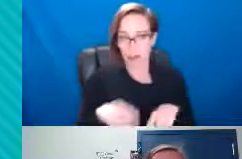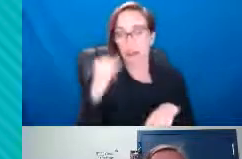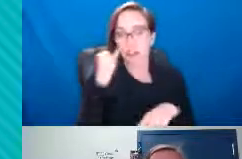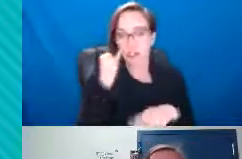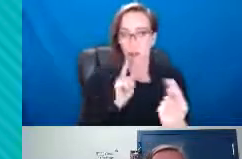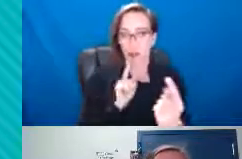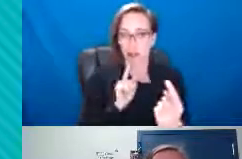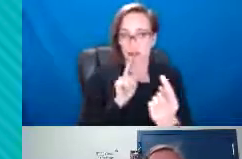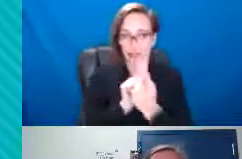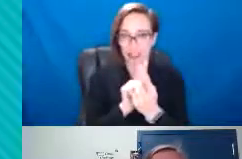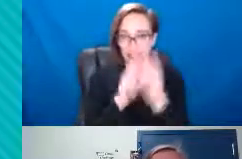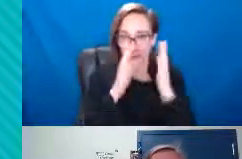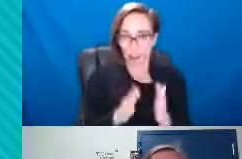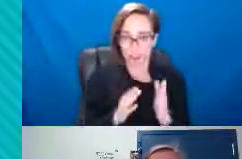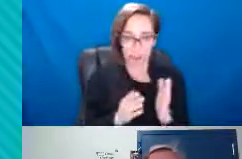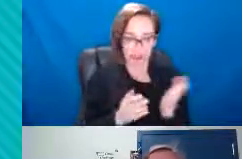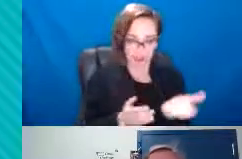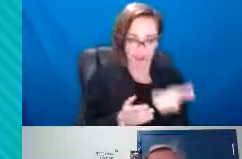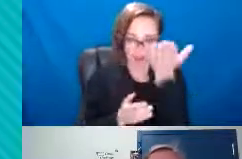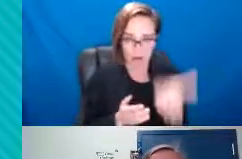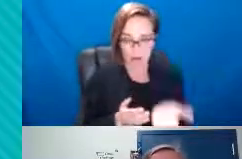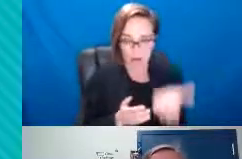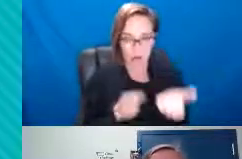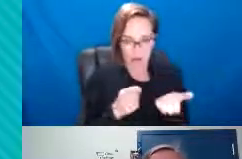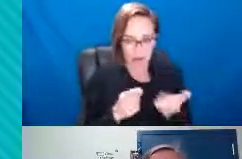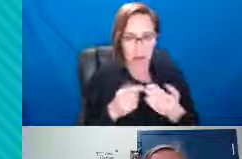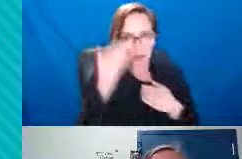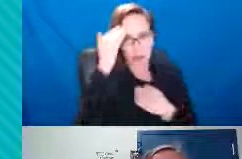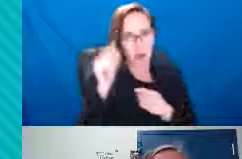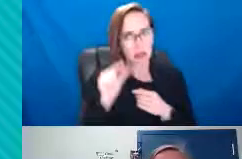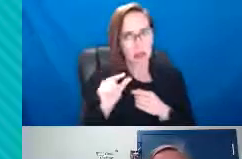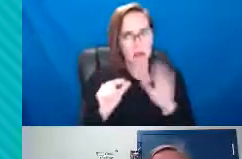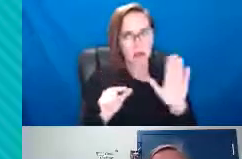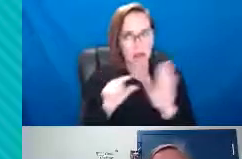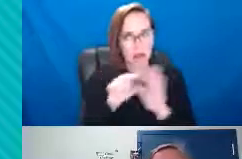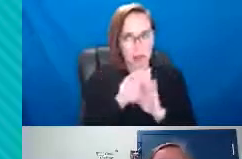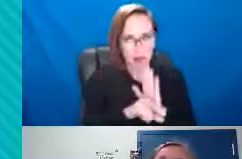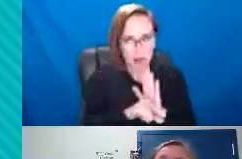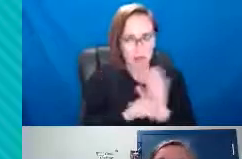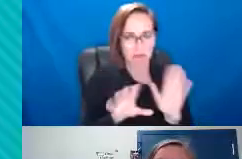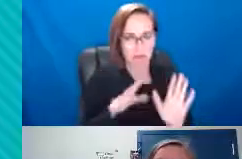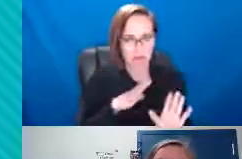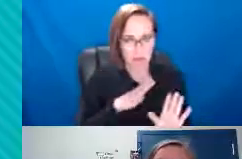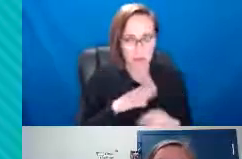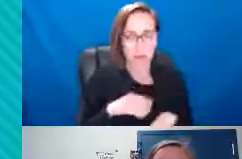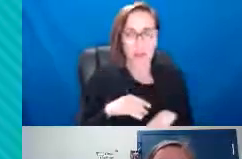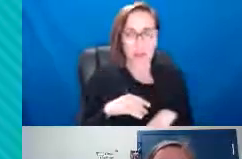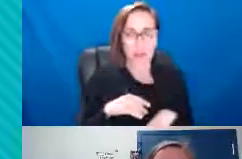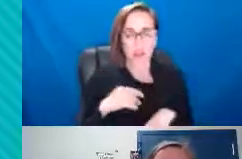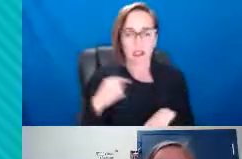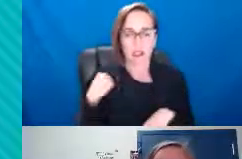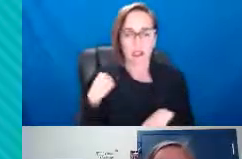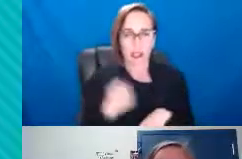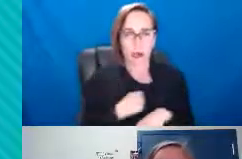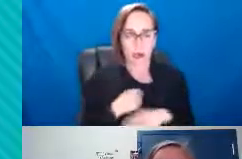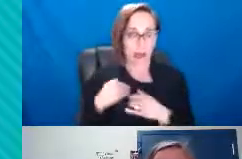loss, we are told a little bit about their background, and then we build what we think we can start with as far